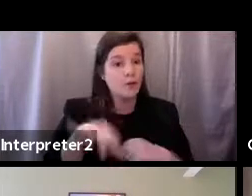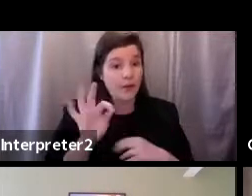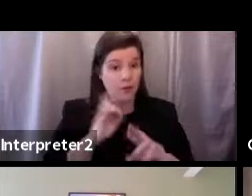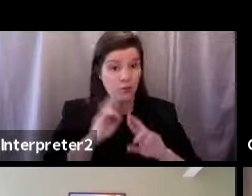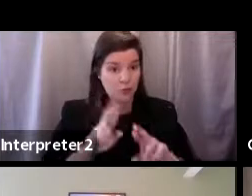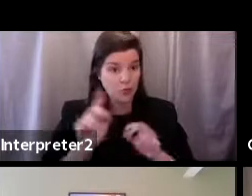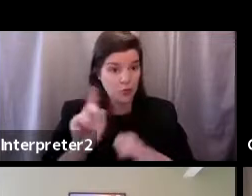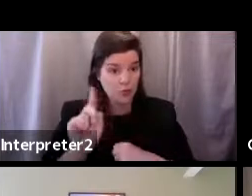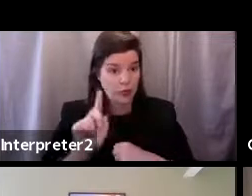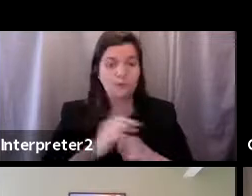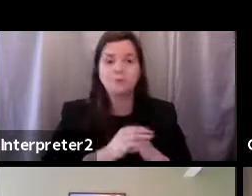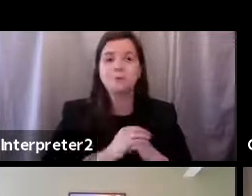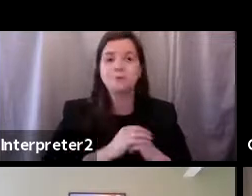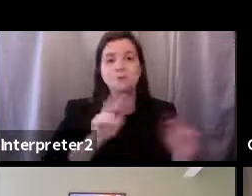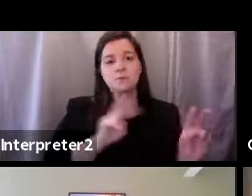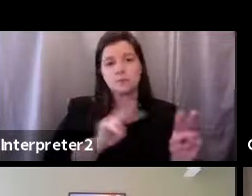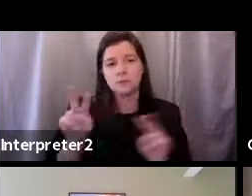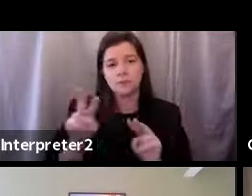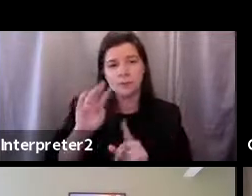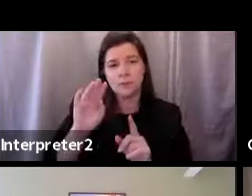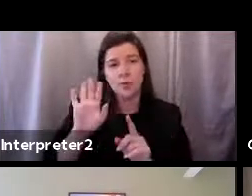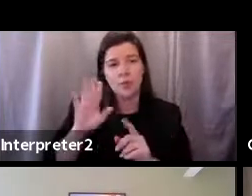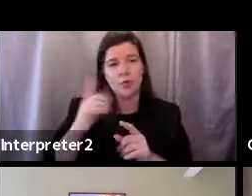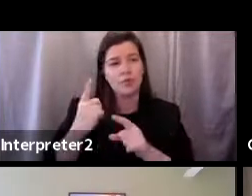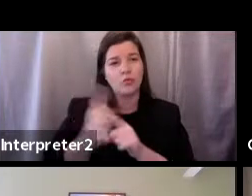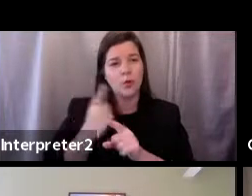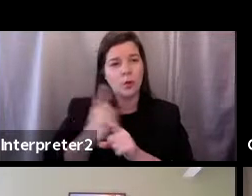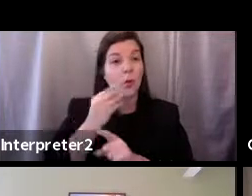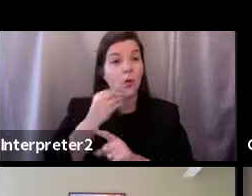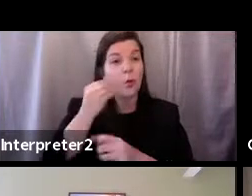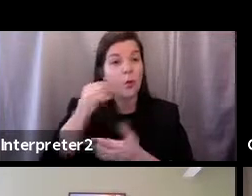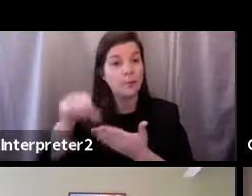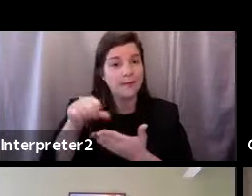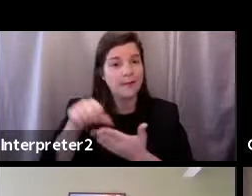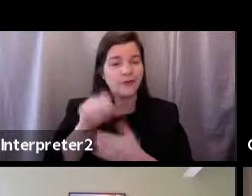the main General Assembly website,